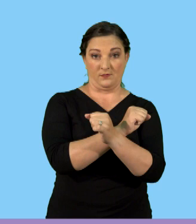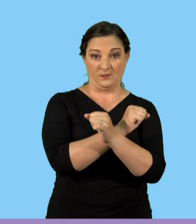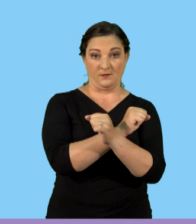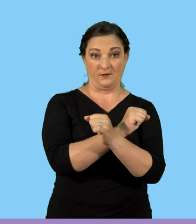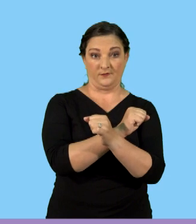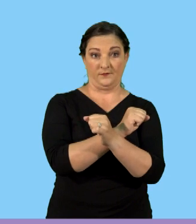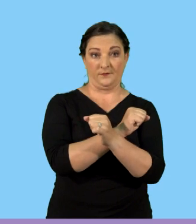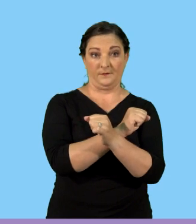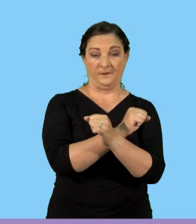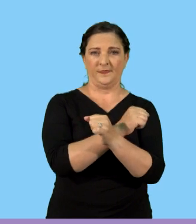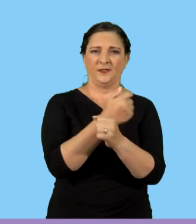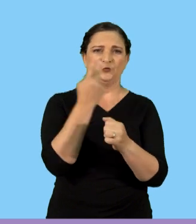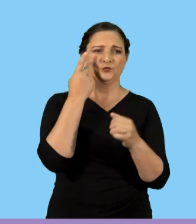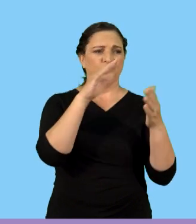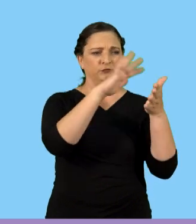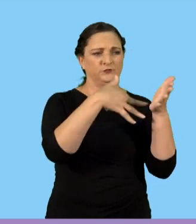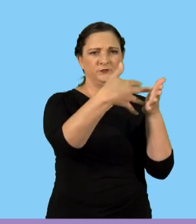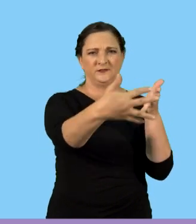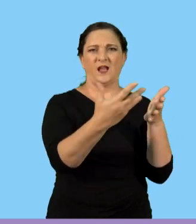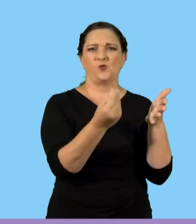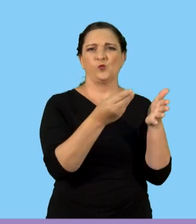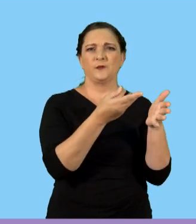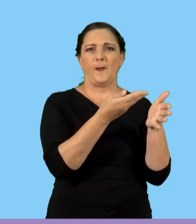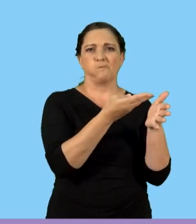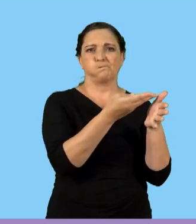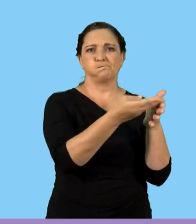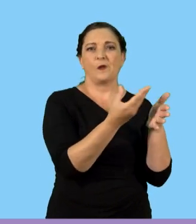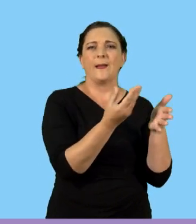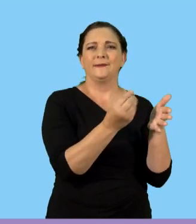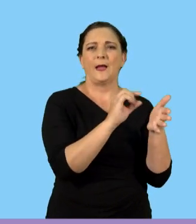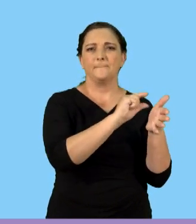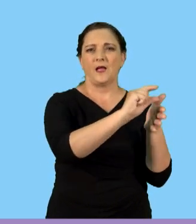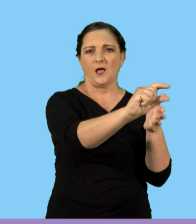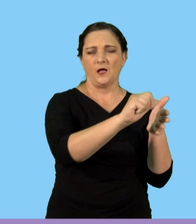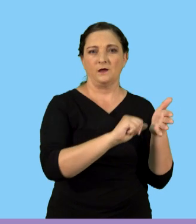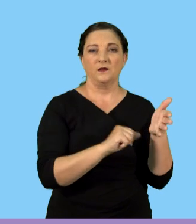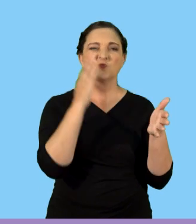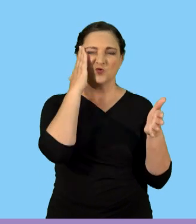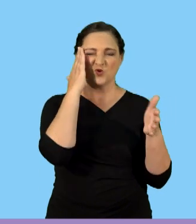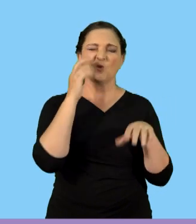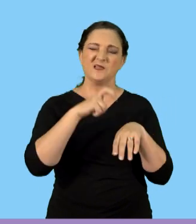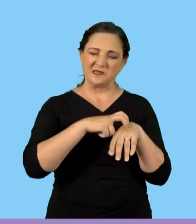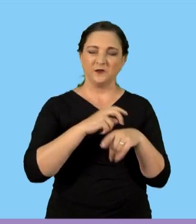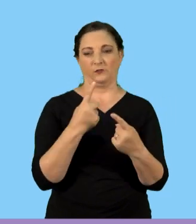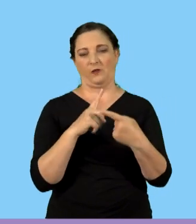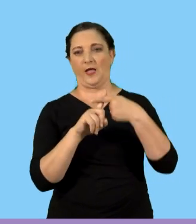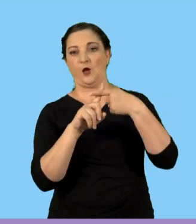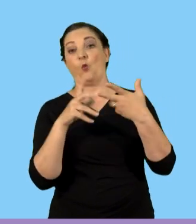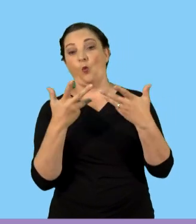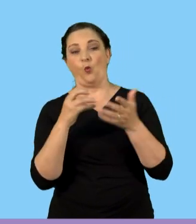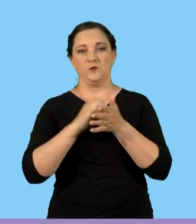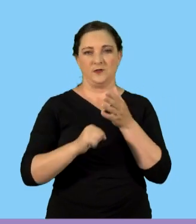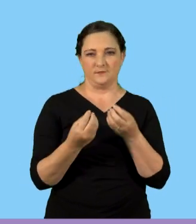it by the position. And we know that we need to add or subtract something so that we get to our